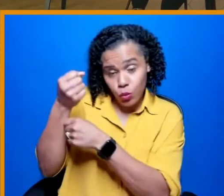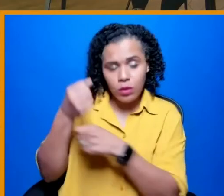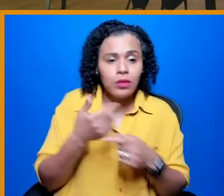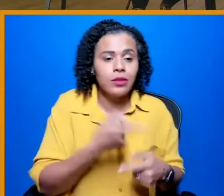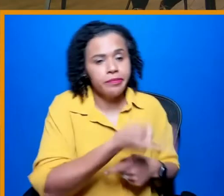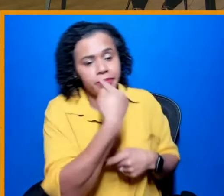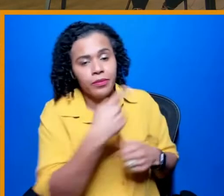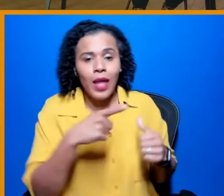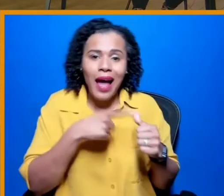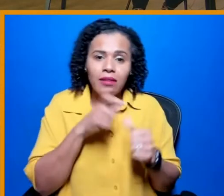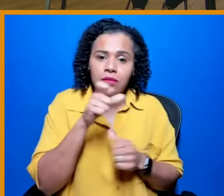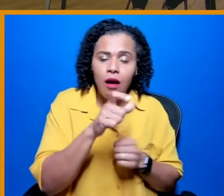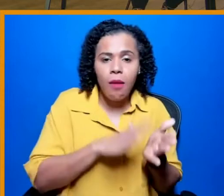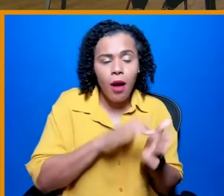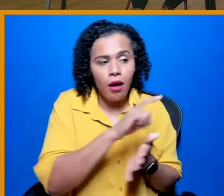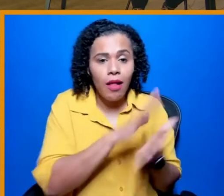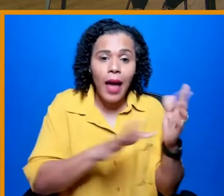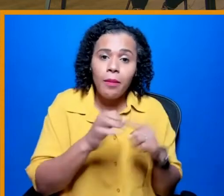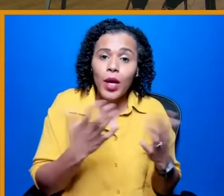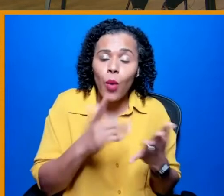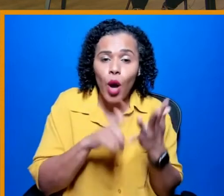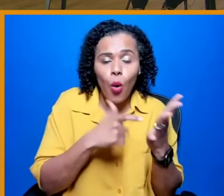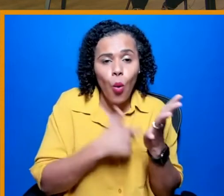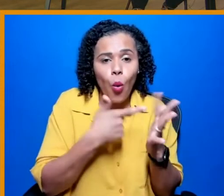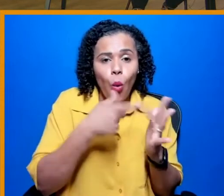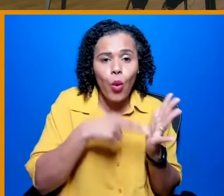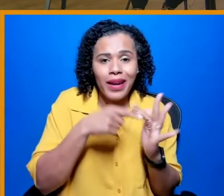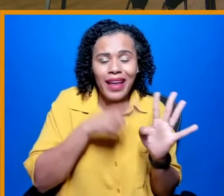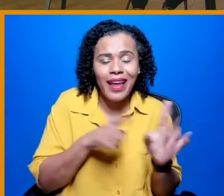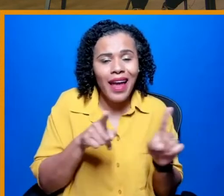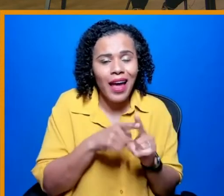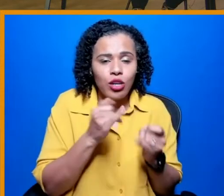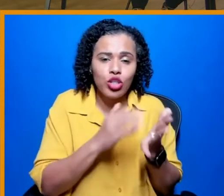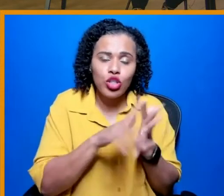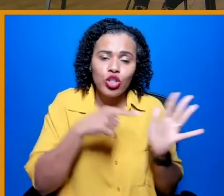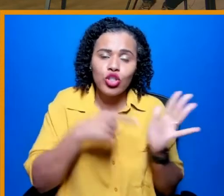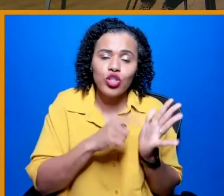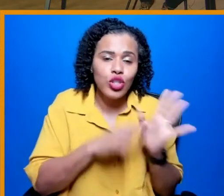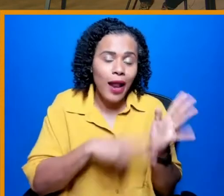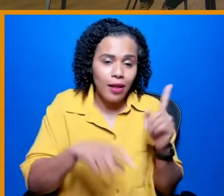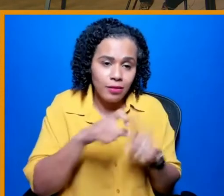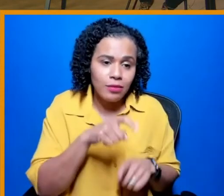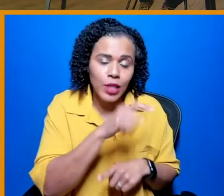Carmichael, who is our MP for Orkney and Shetland, and he's going to be proposing the amendment. Alistair.